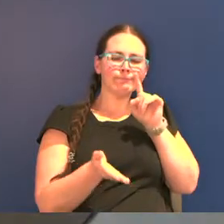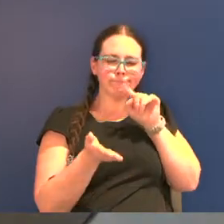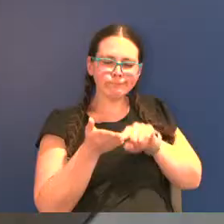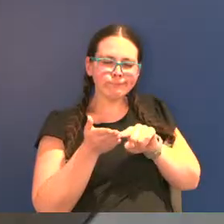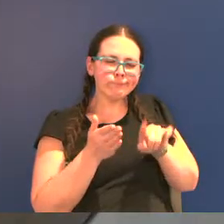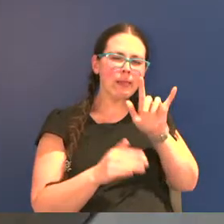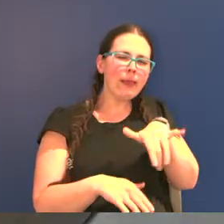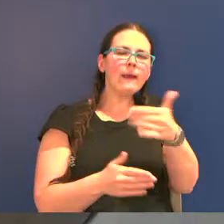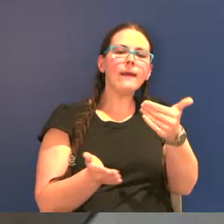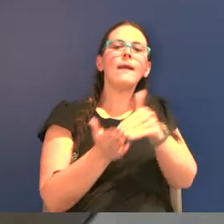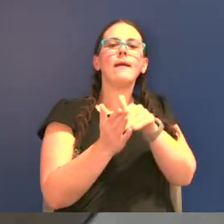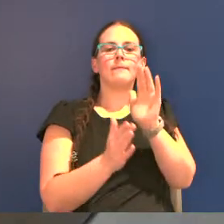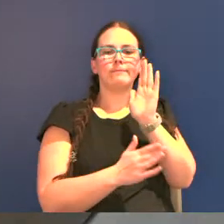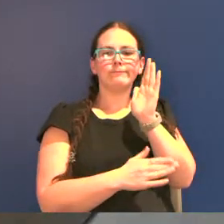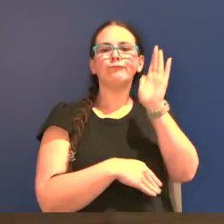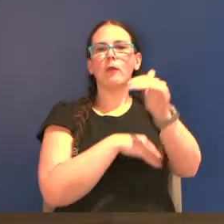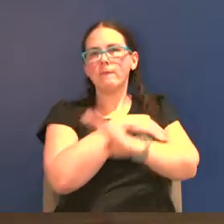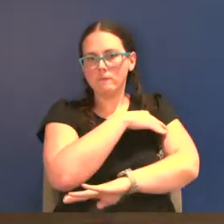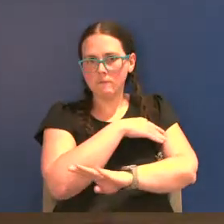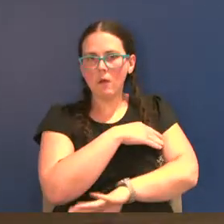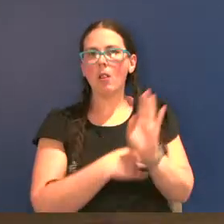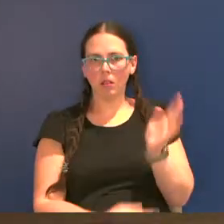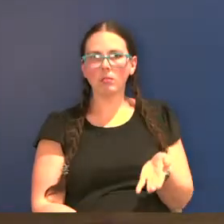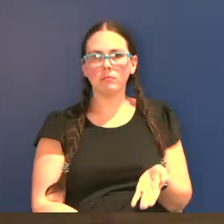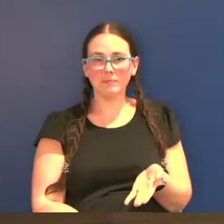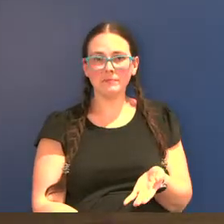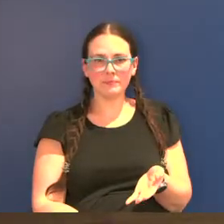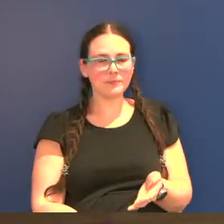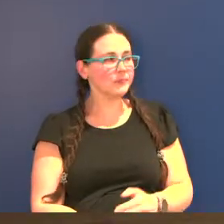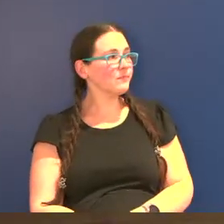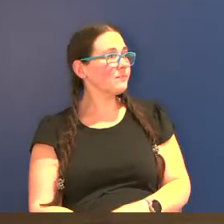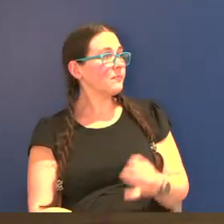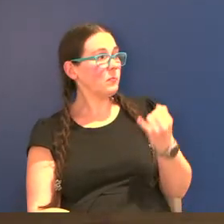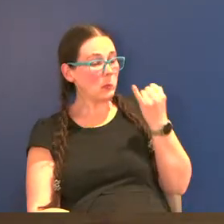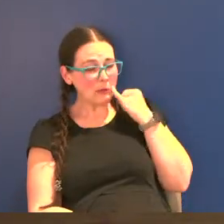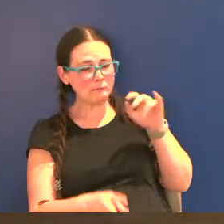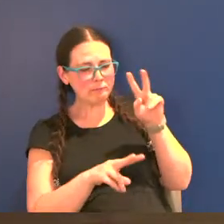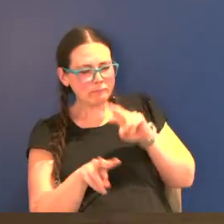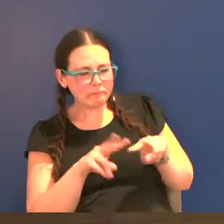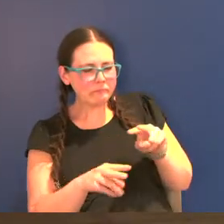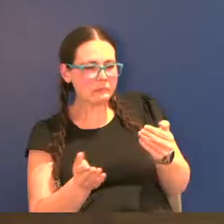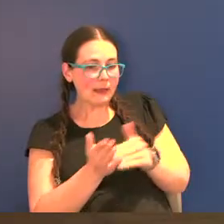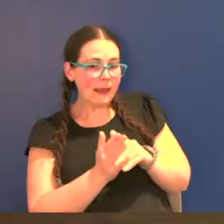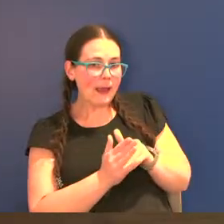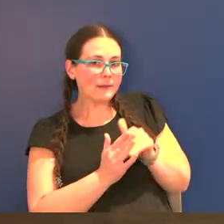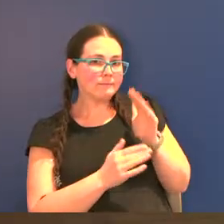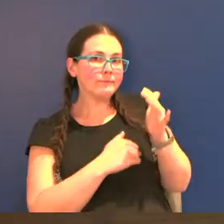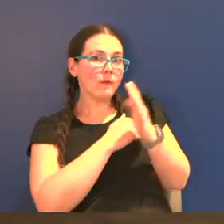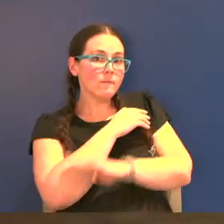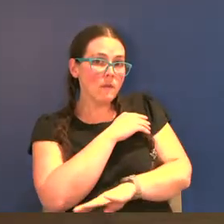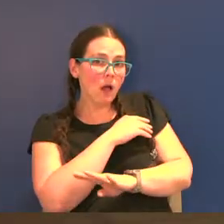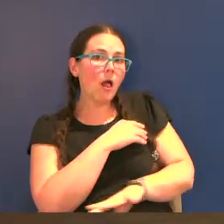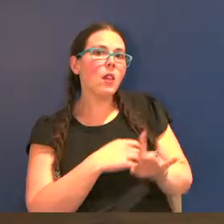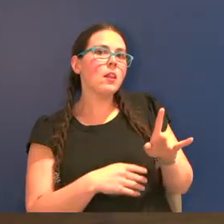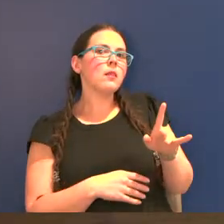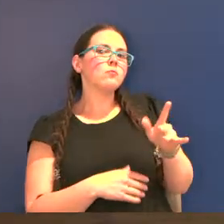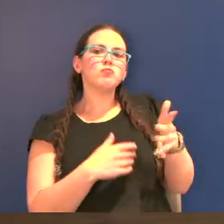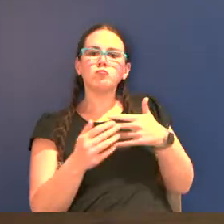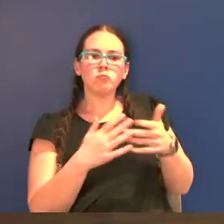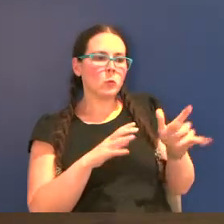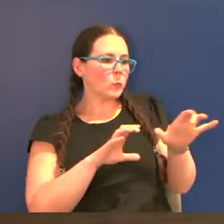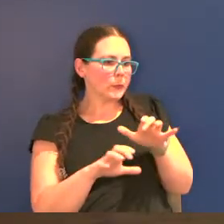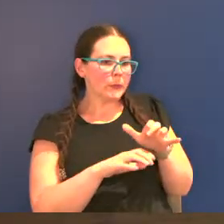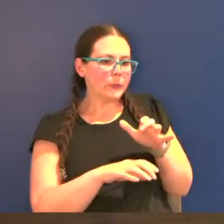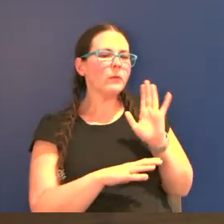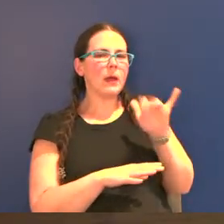just be a revisit in the fall? Yes, and so if we revisit in the fall and whatever steps we took to address that, that would probably come